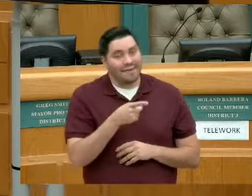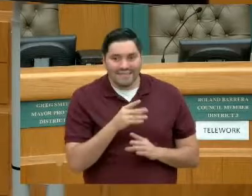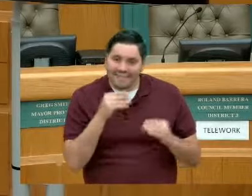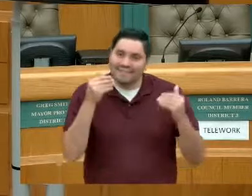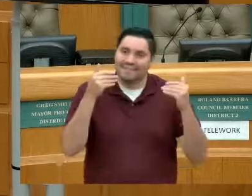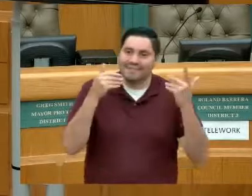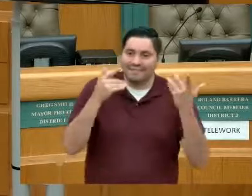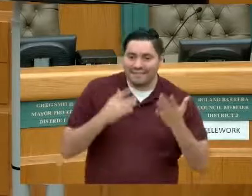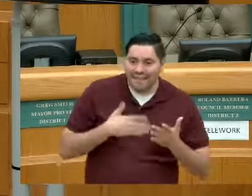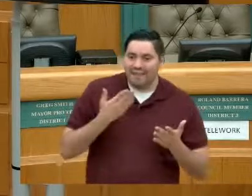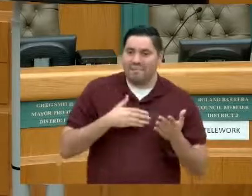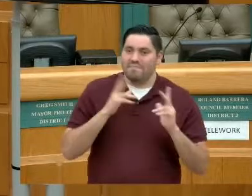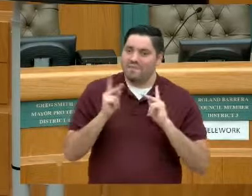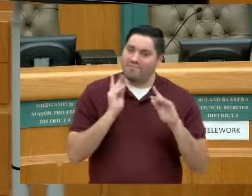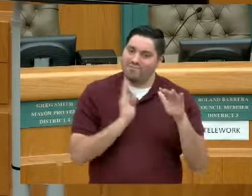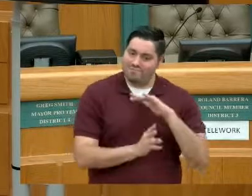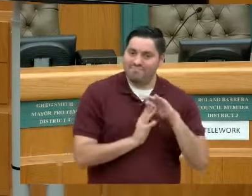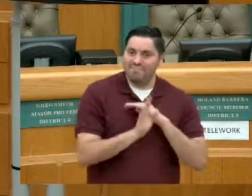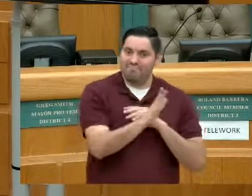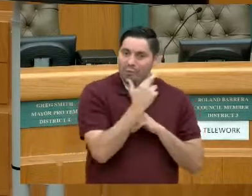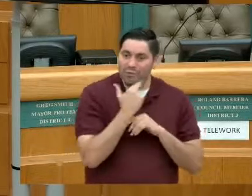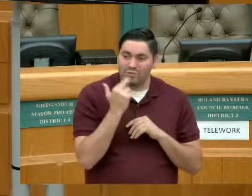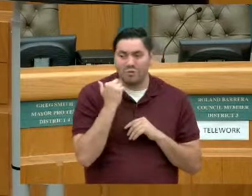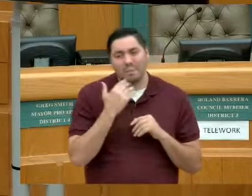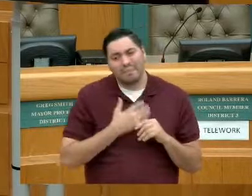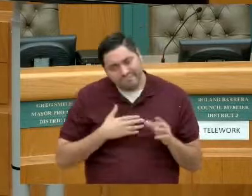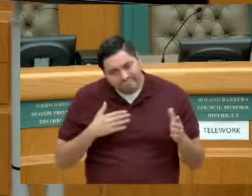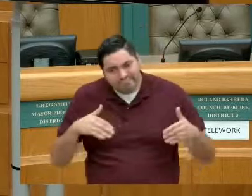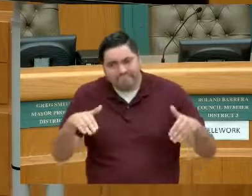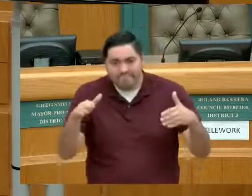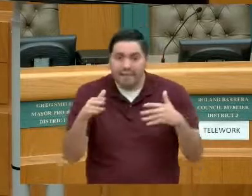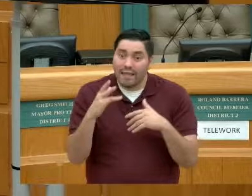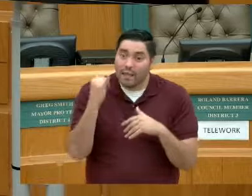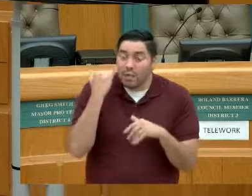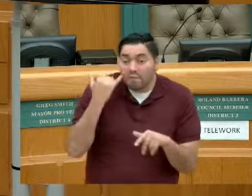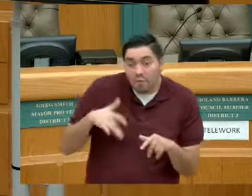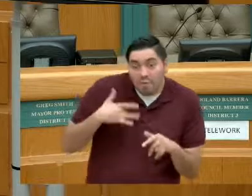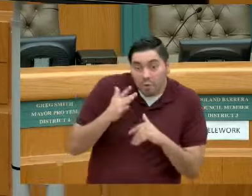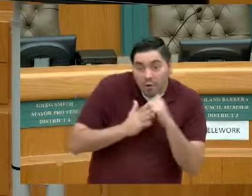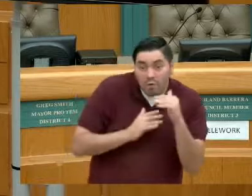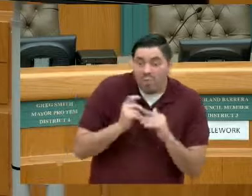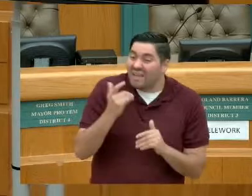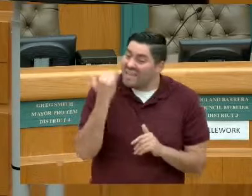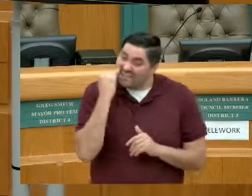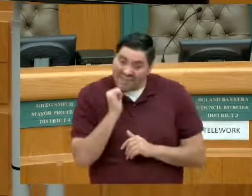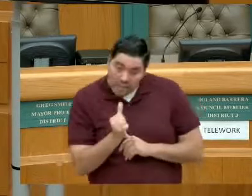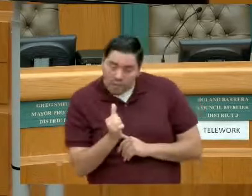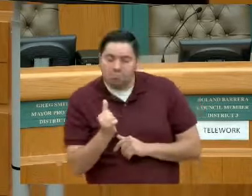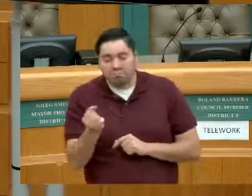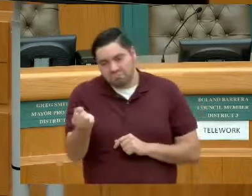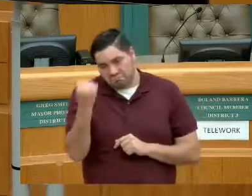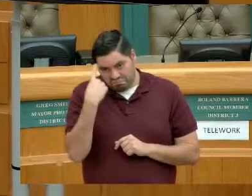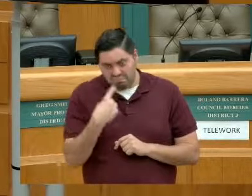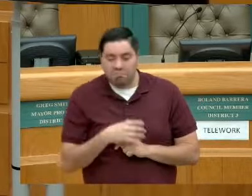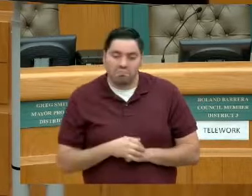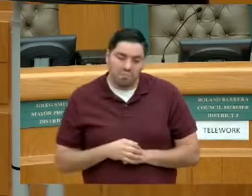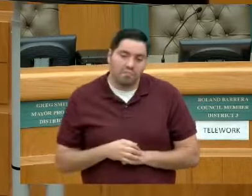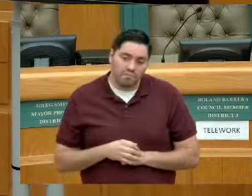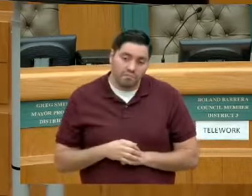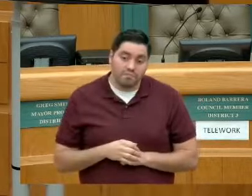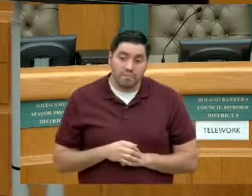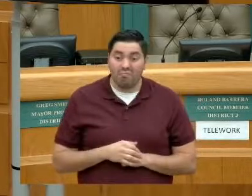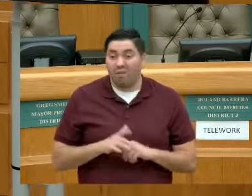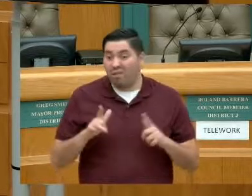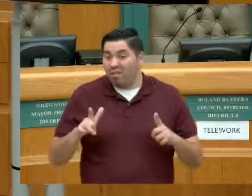was, I can tell you they're glad to see you coming in. So let me encourage you to begin to move back out in the community if you feel comfortable. If you